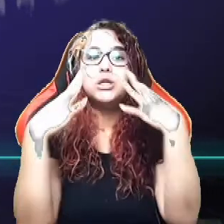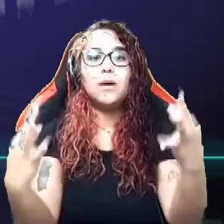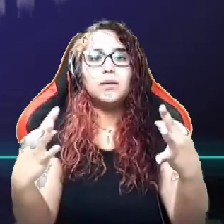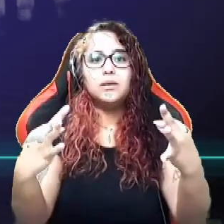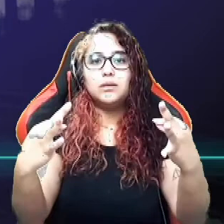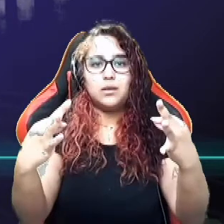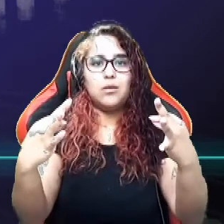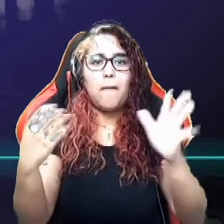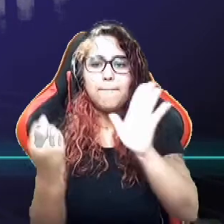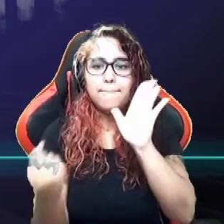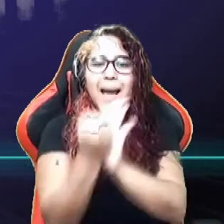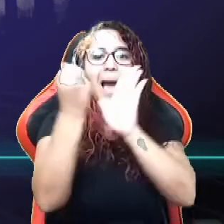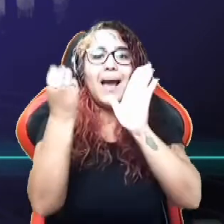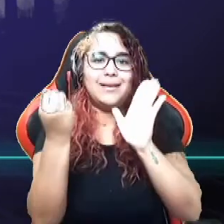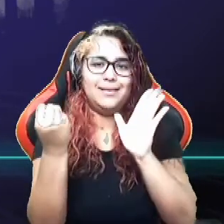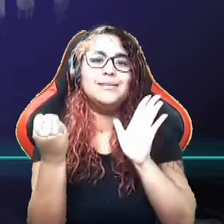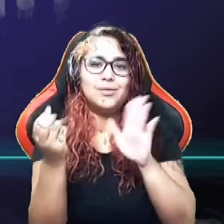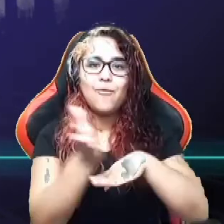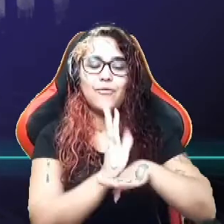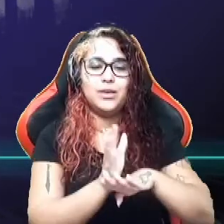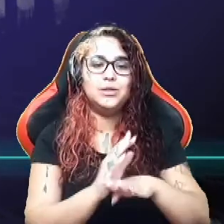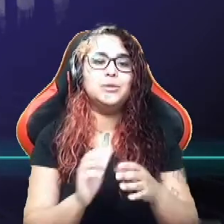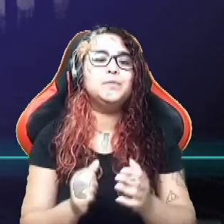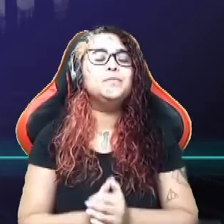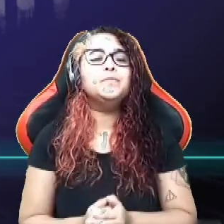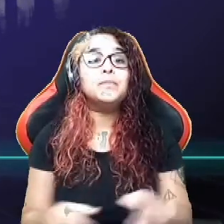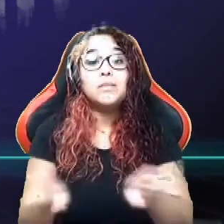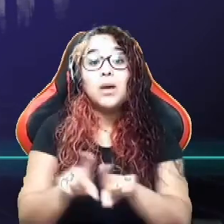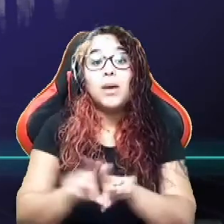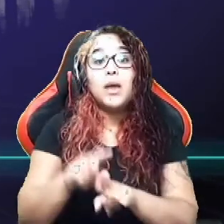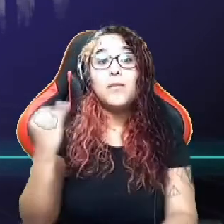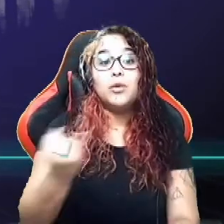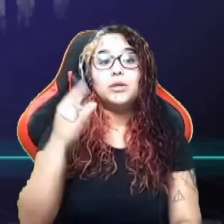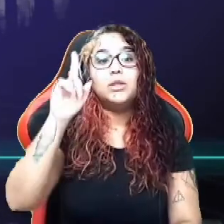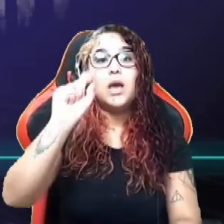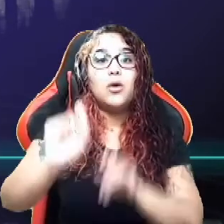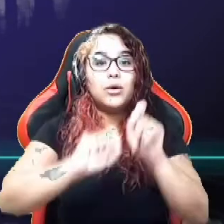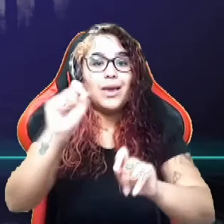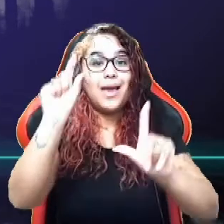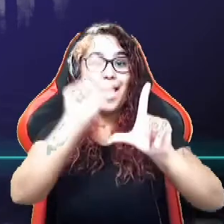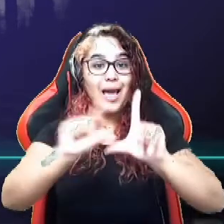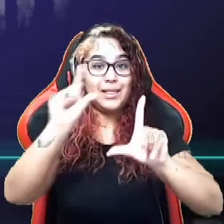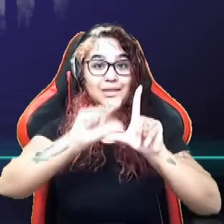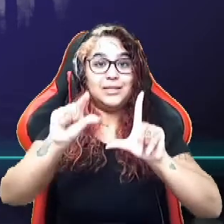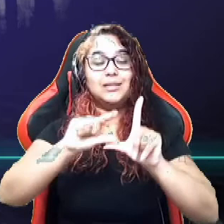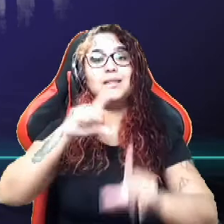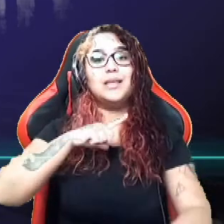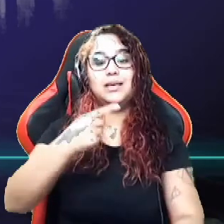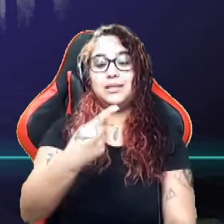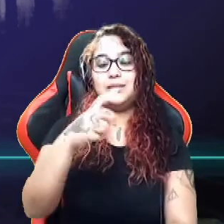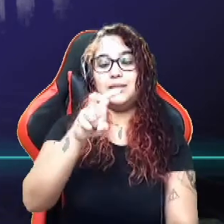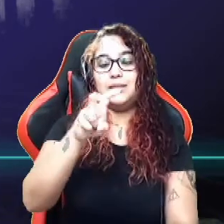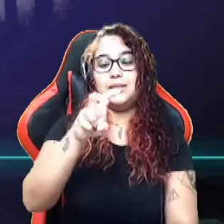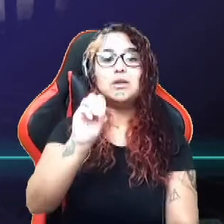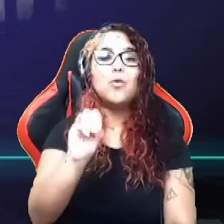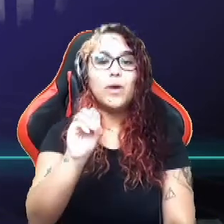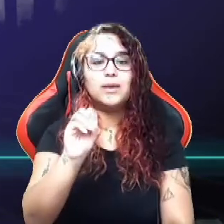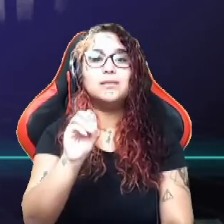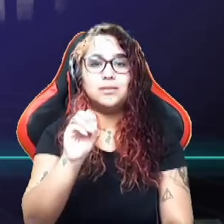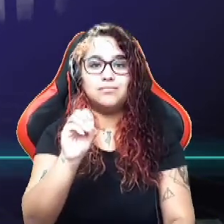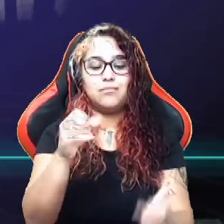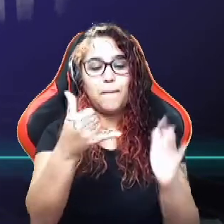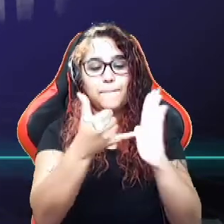can give more focus to something I want to draw attention to in the video. We have